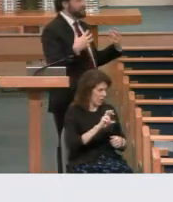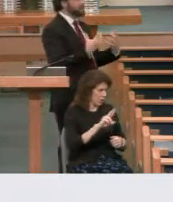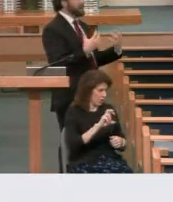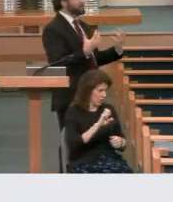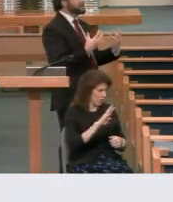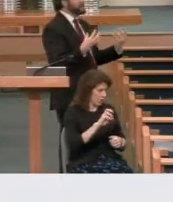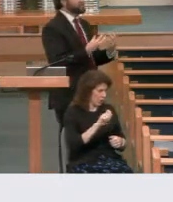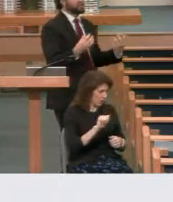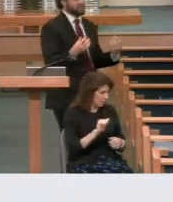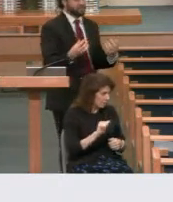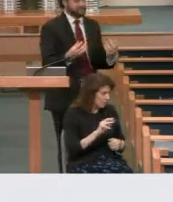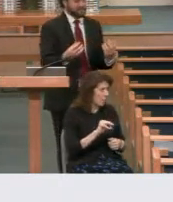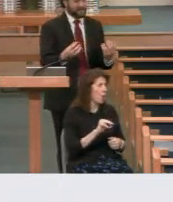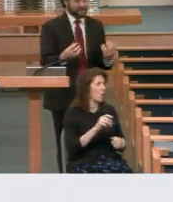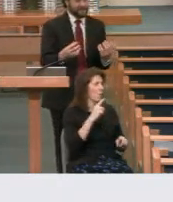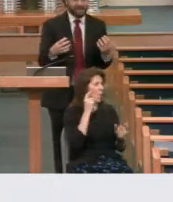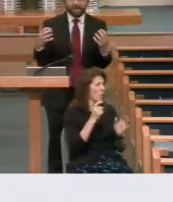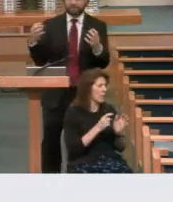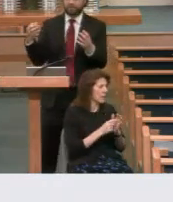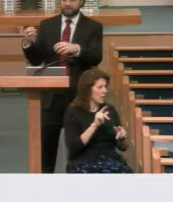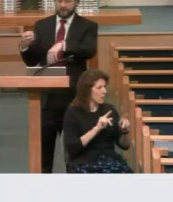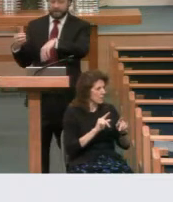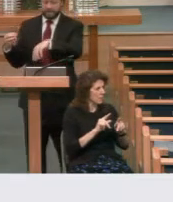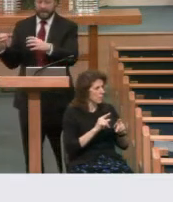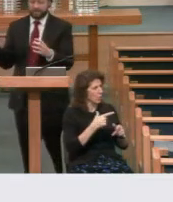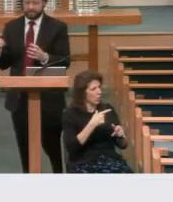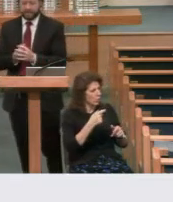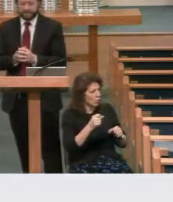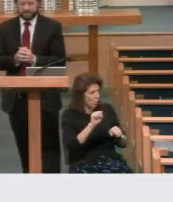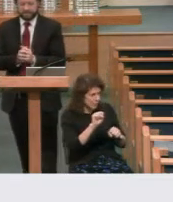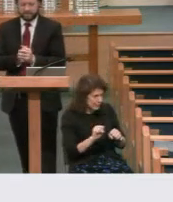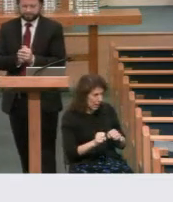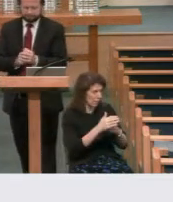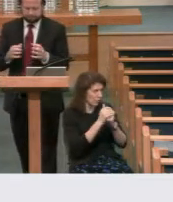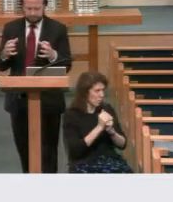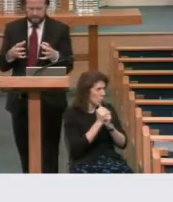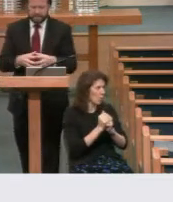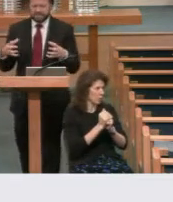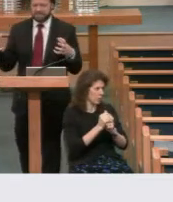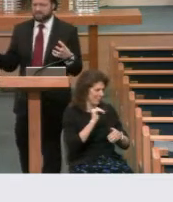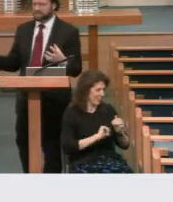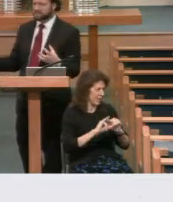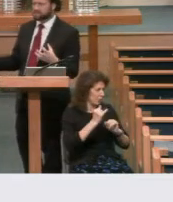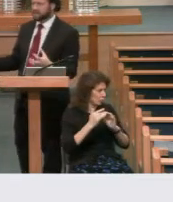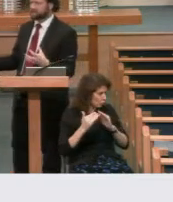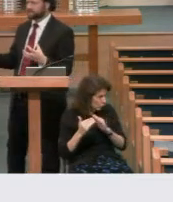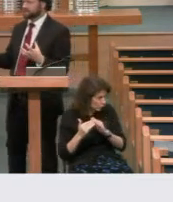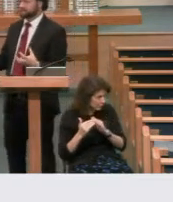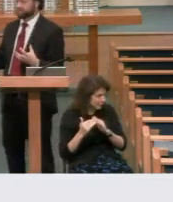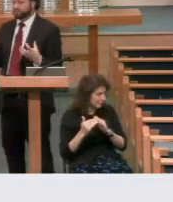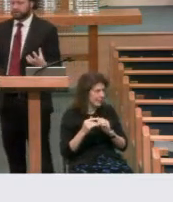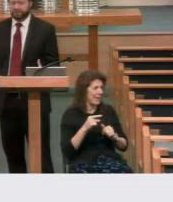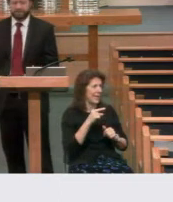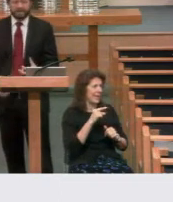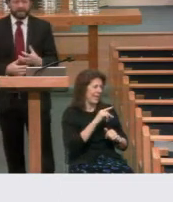I'm going to be king of nothing very soon, right? And so they have to. He sets up this second system